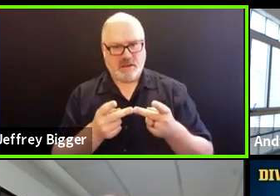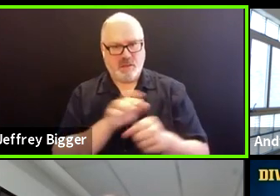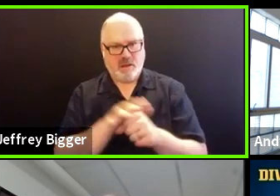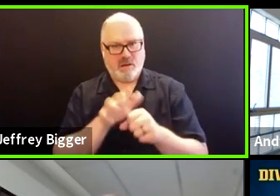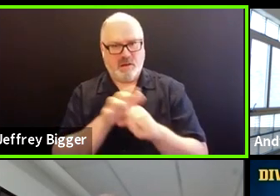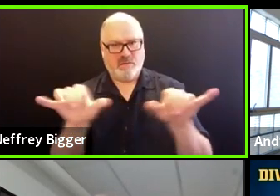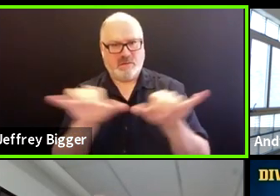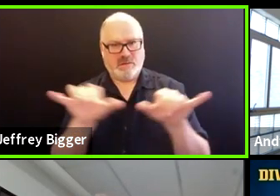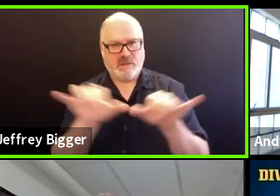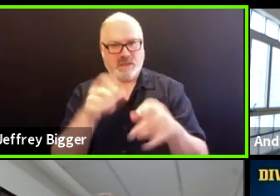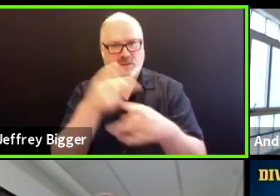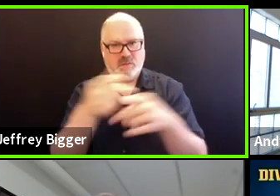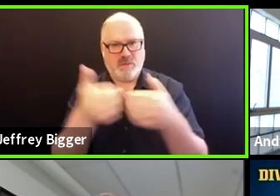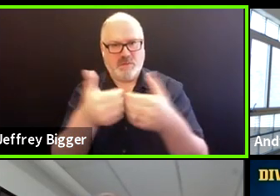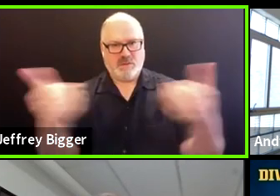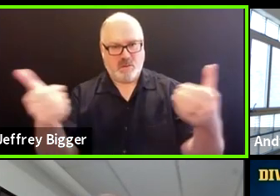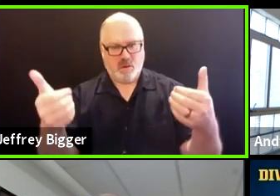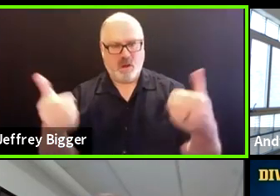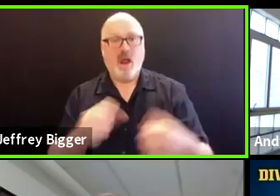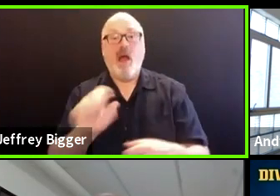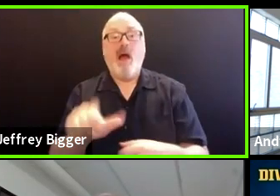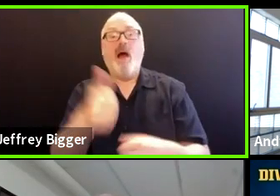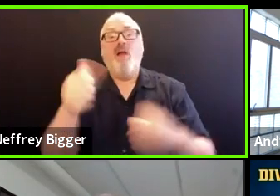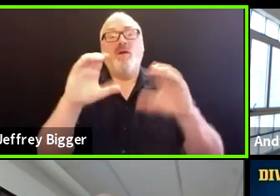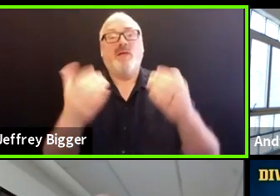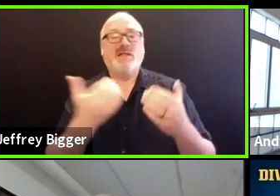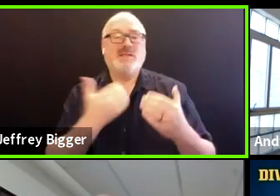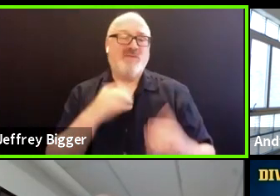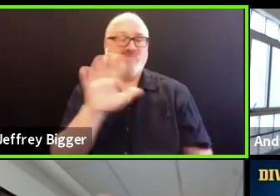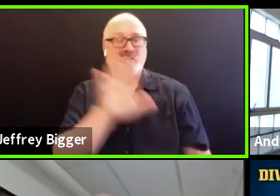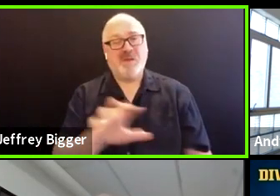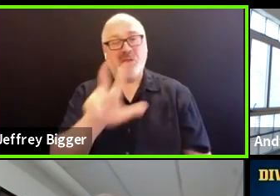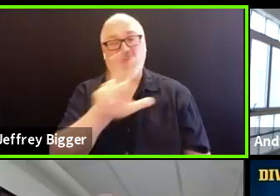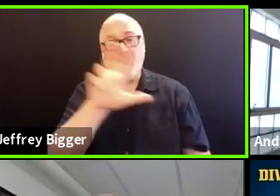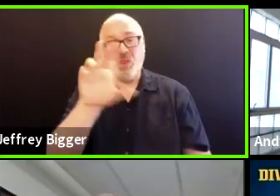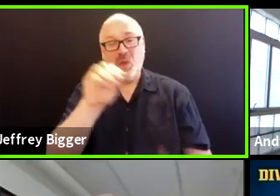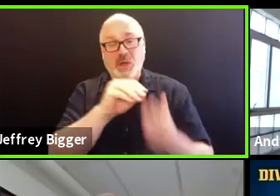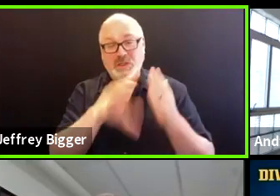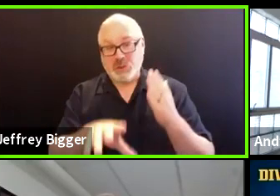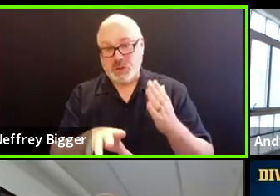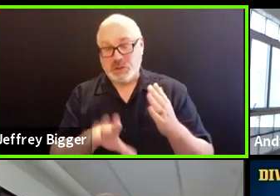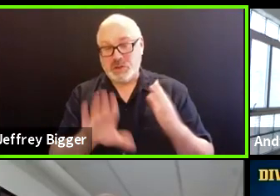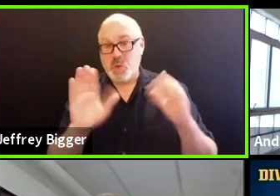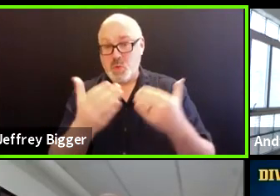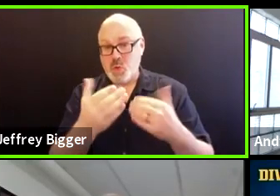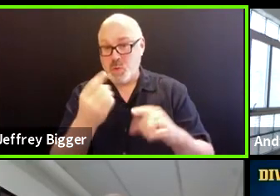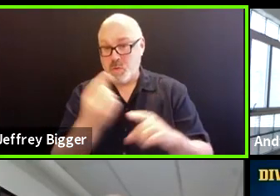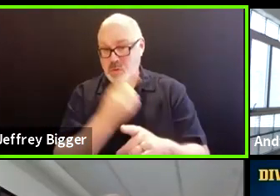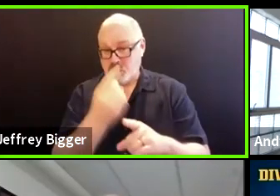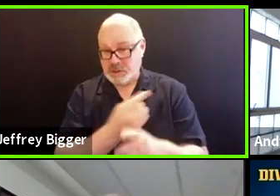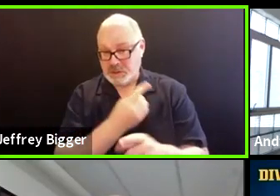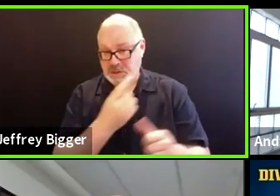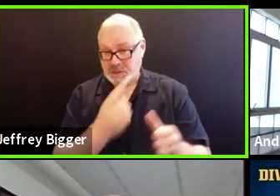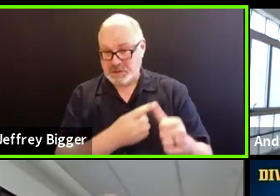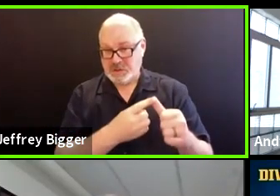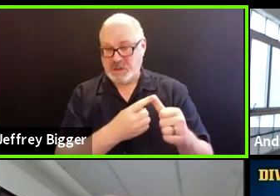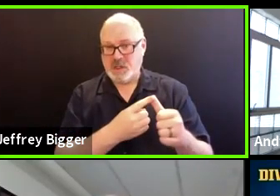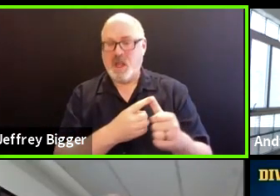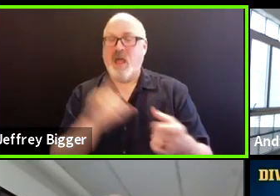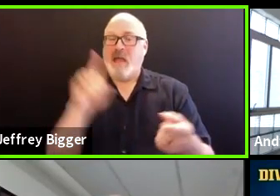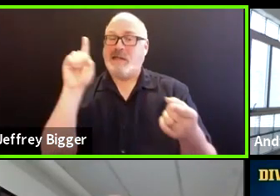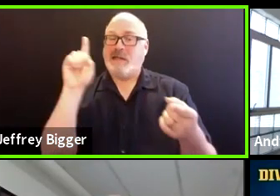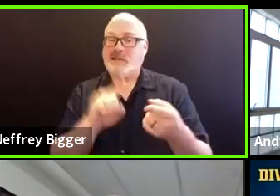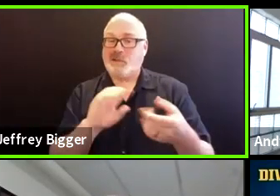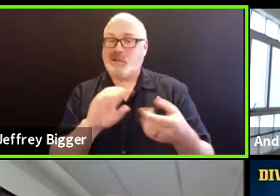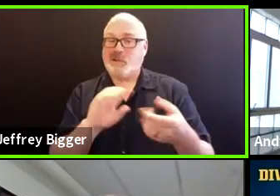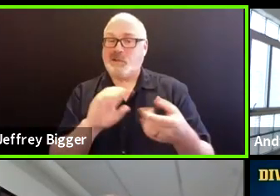other courses that maybe have 30 students and the room that they originally were scheduled for has a decreased capacity, let's